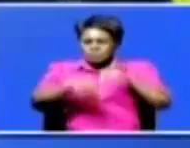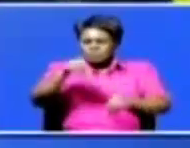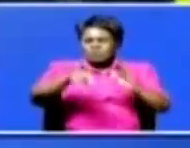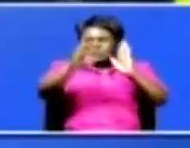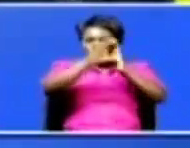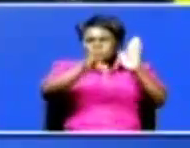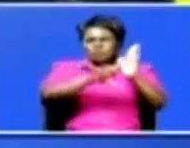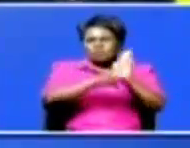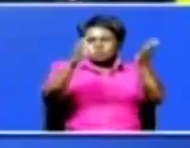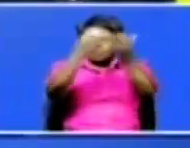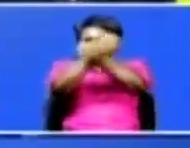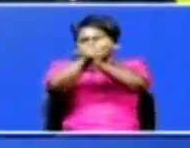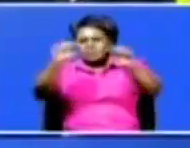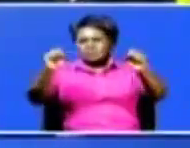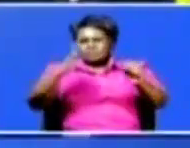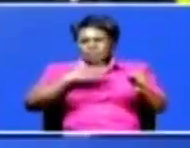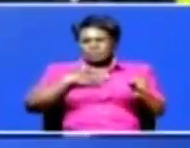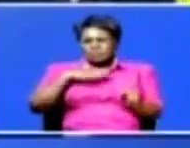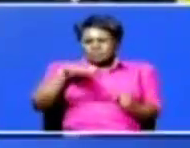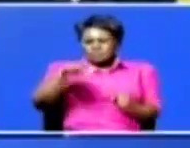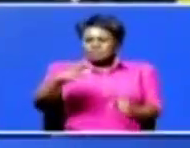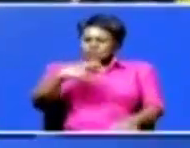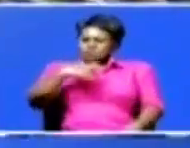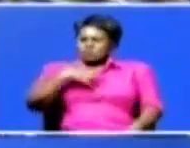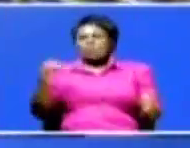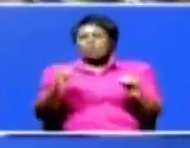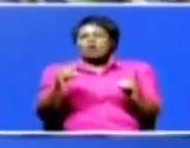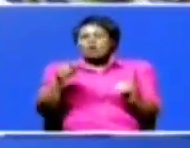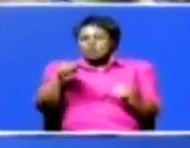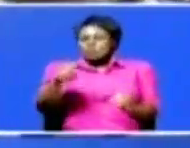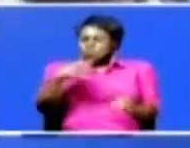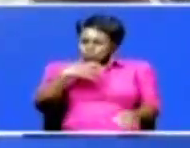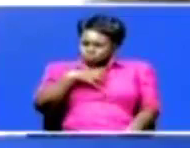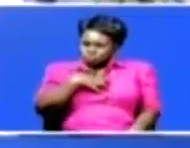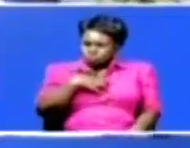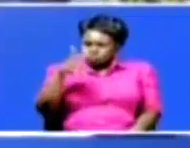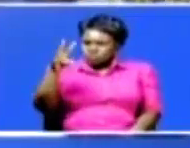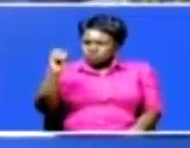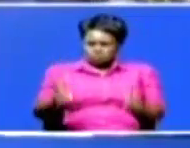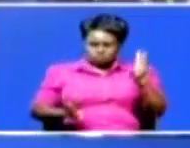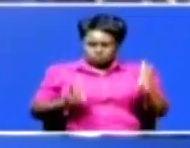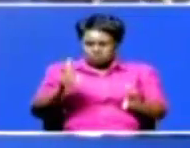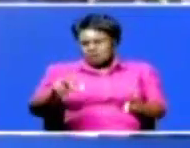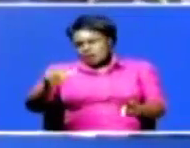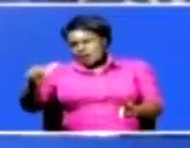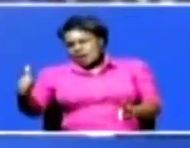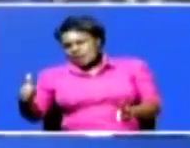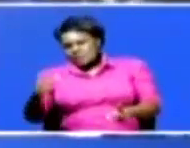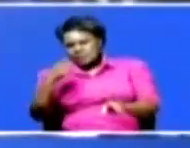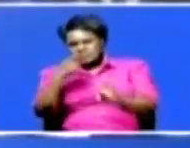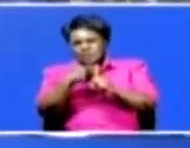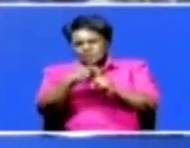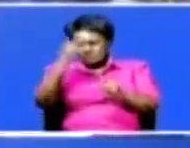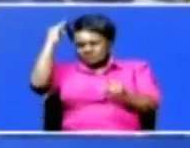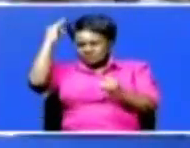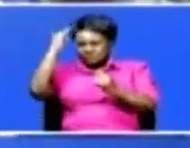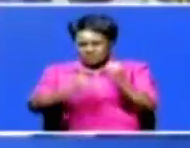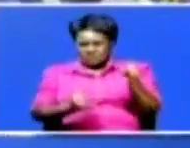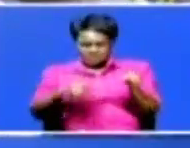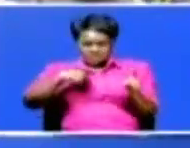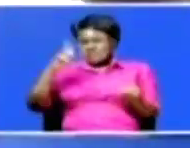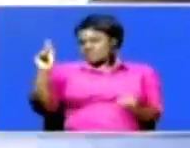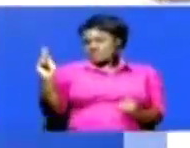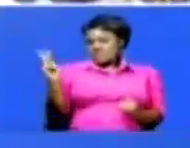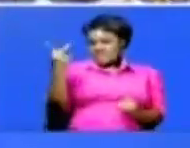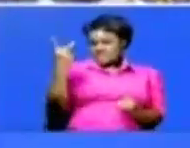hint. Na rais wewe hakuna unastaafu. Wengi wanasema utastaafu 2022, wengine wanasema interim yako ya mwisho.